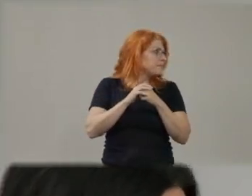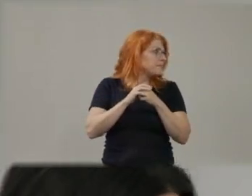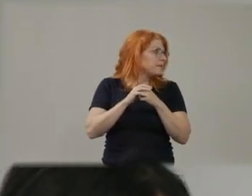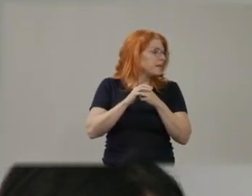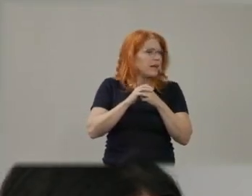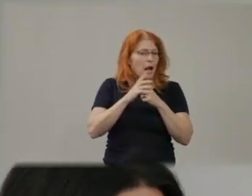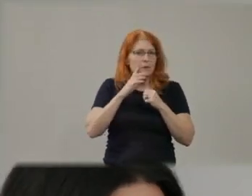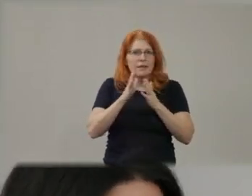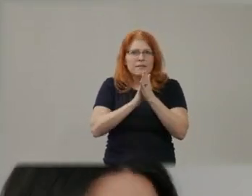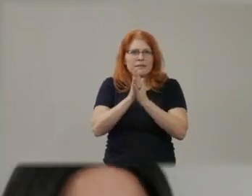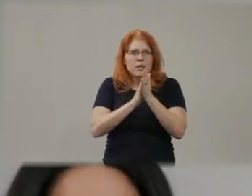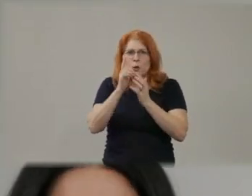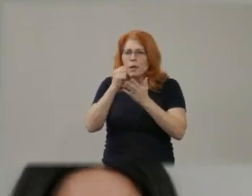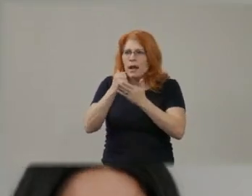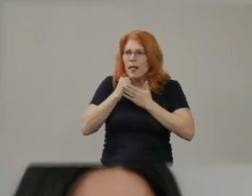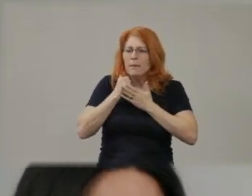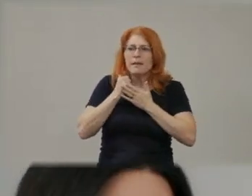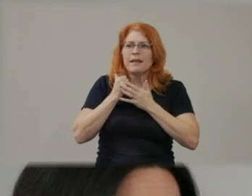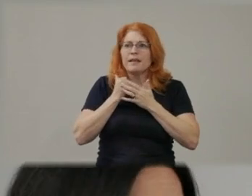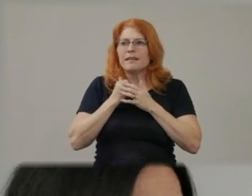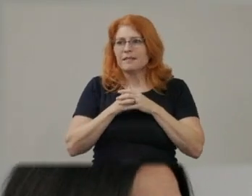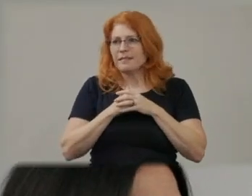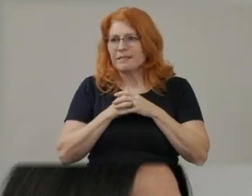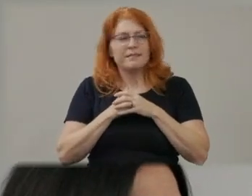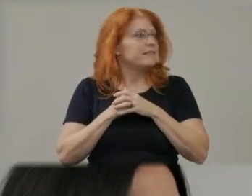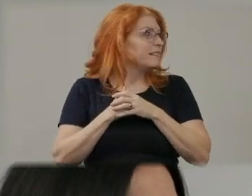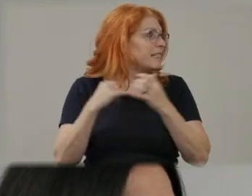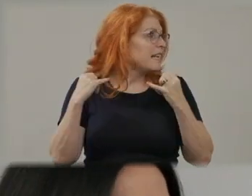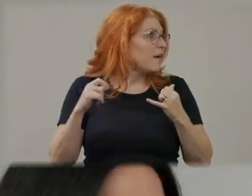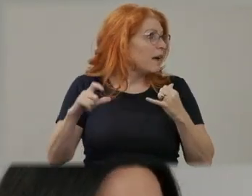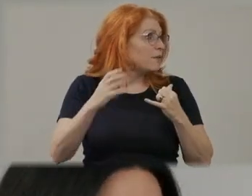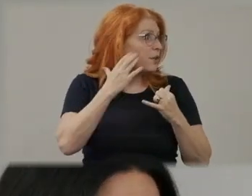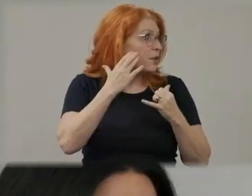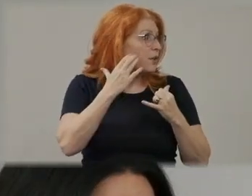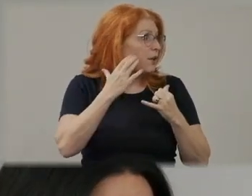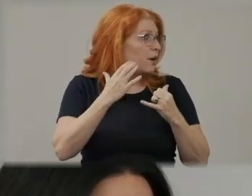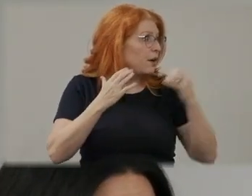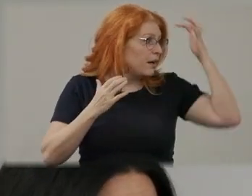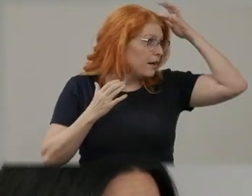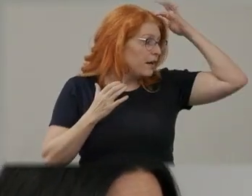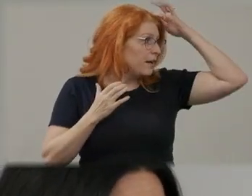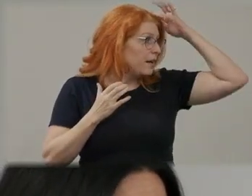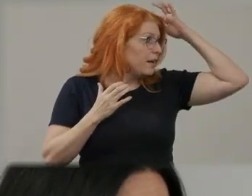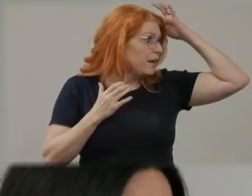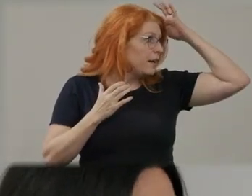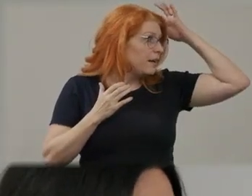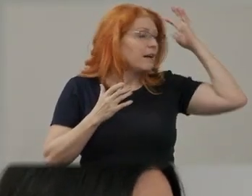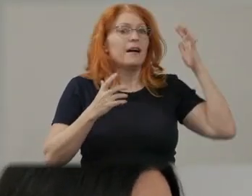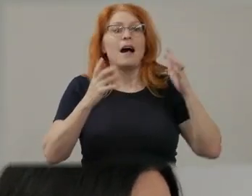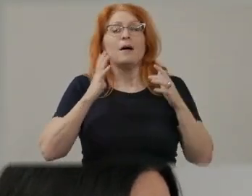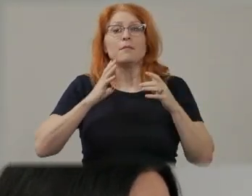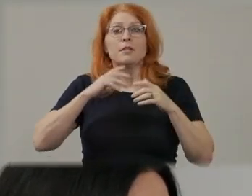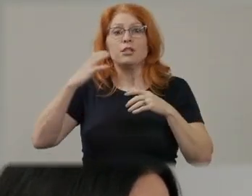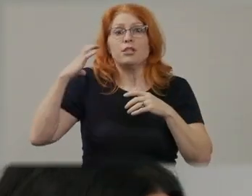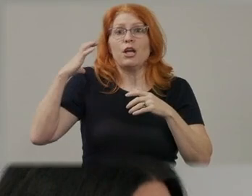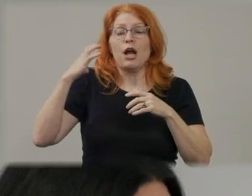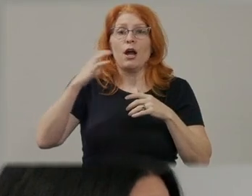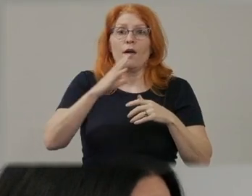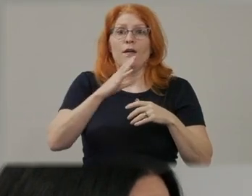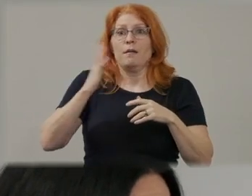to find out who could help me with it. Now you have to know I'm past chair of the board of Copa